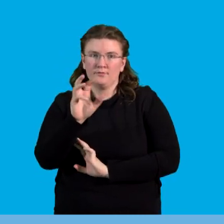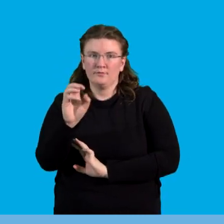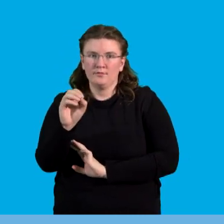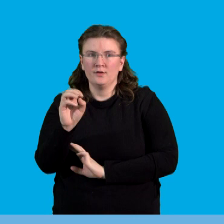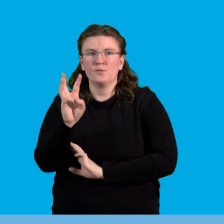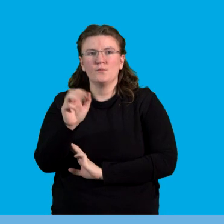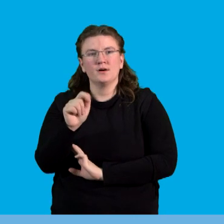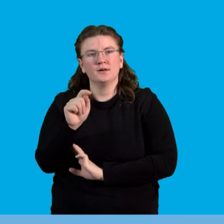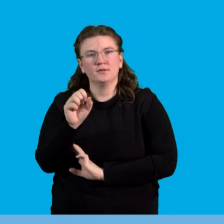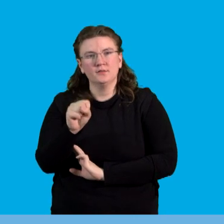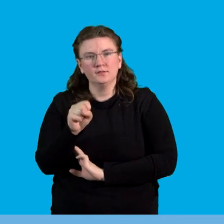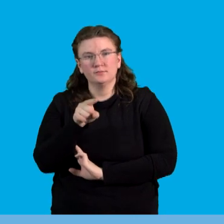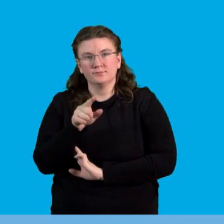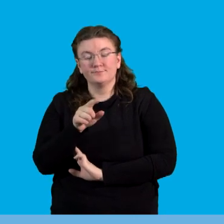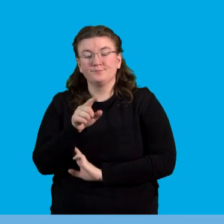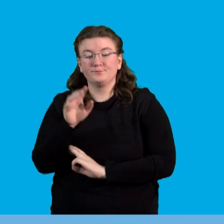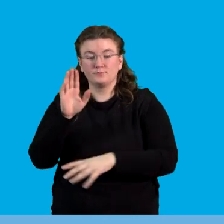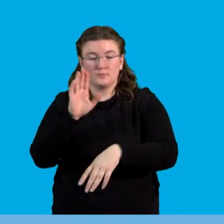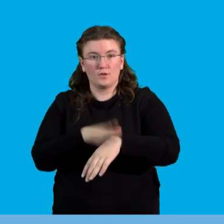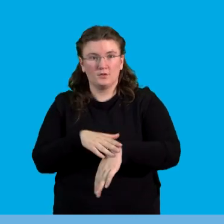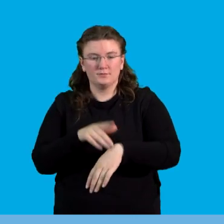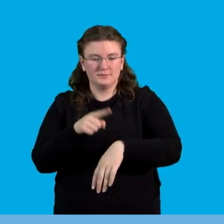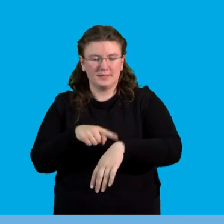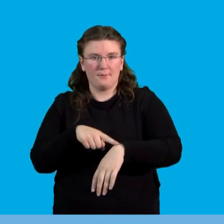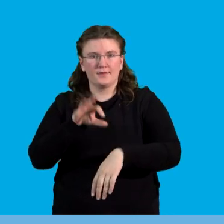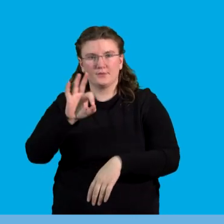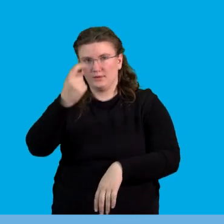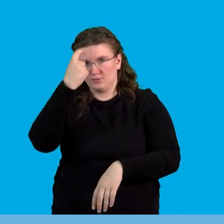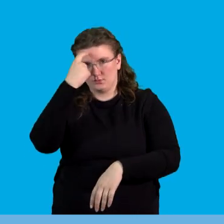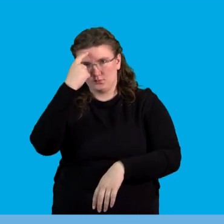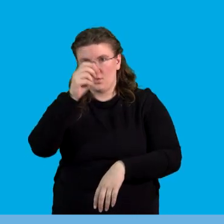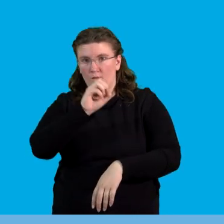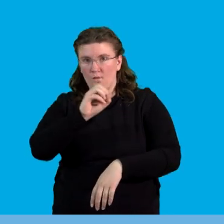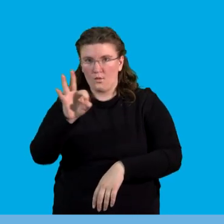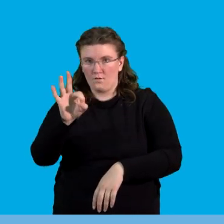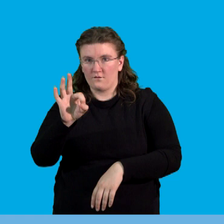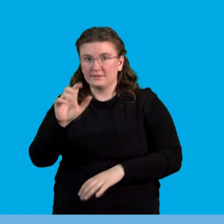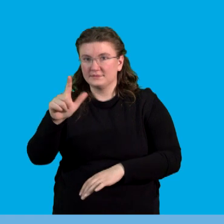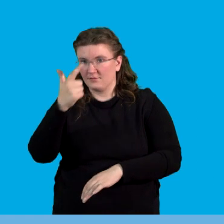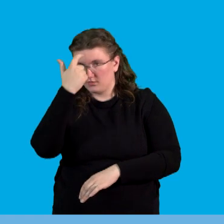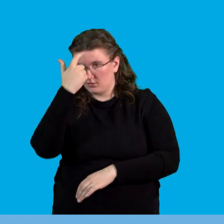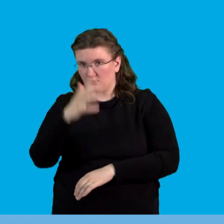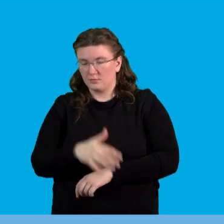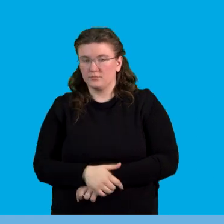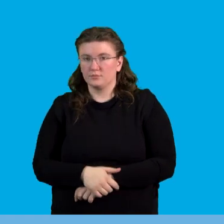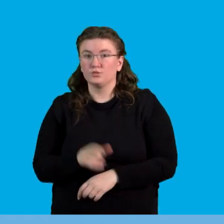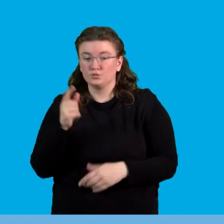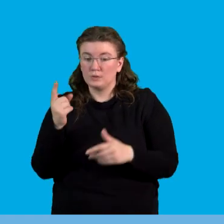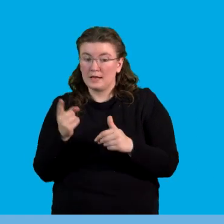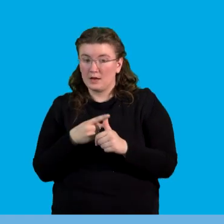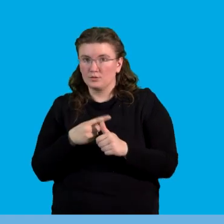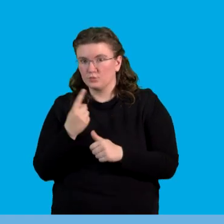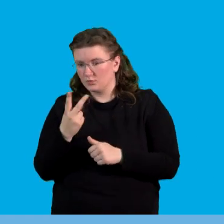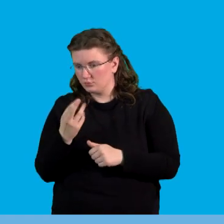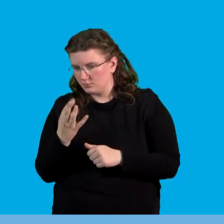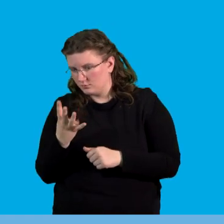at 1,800 watts, and it switches on at 3 o'clock and switches off again at 7 o'clock. So if you